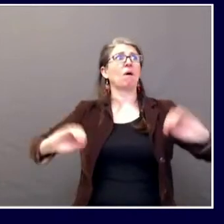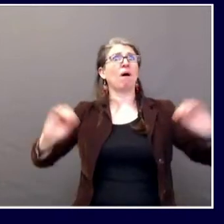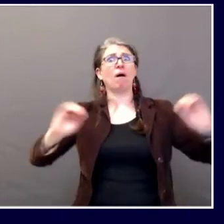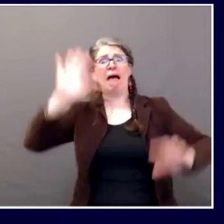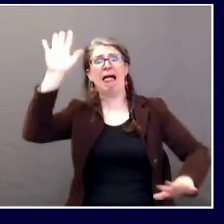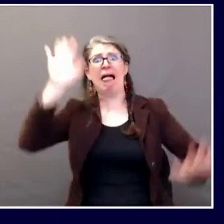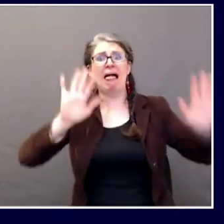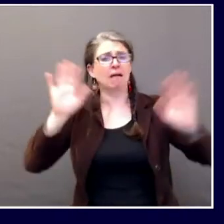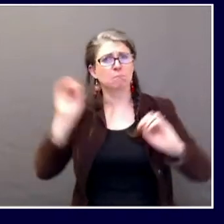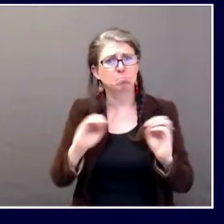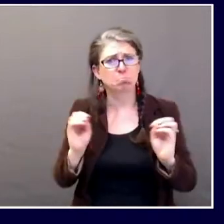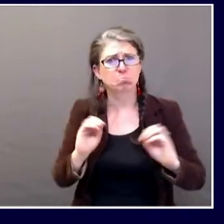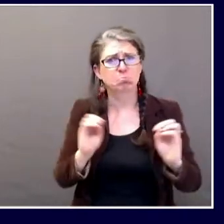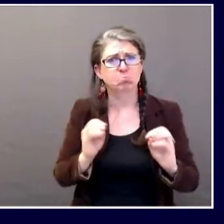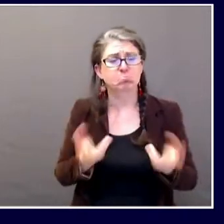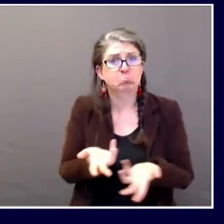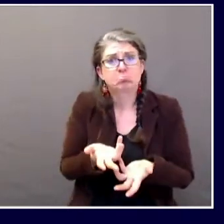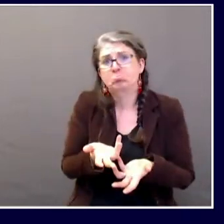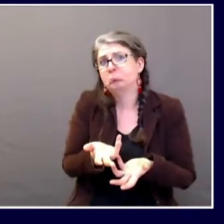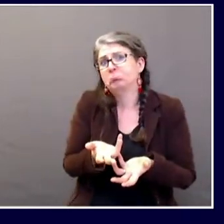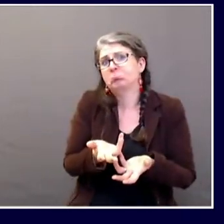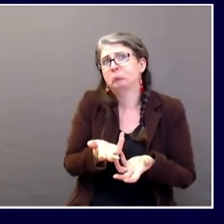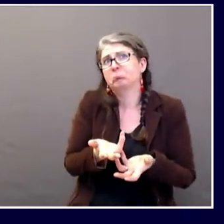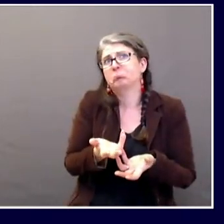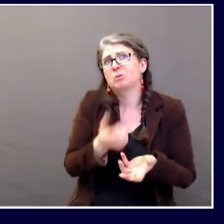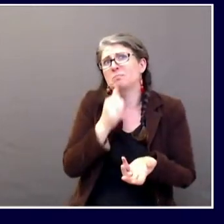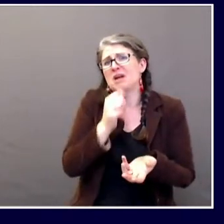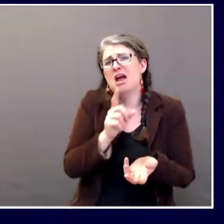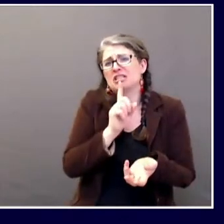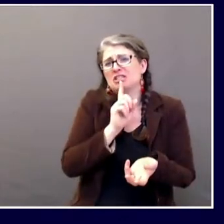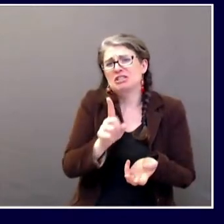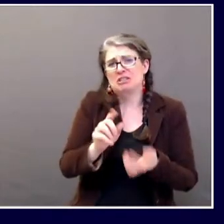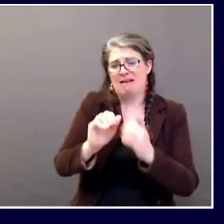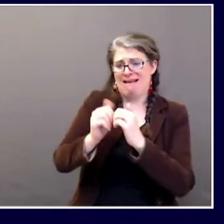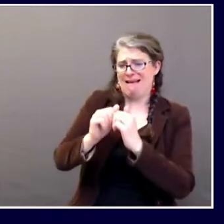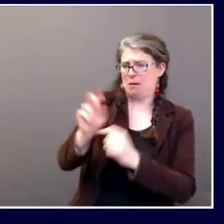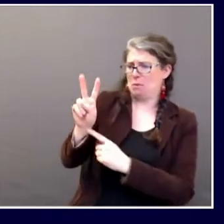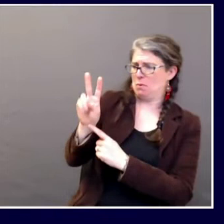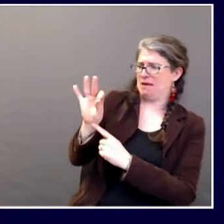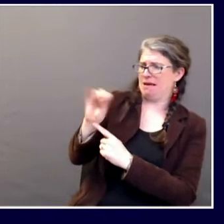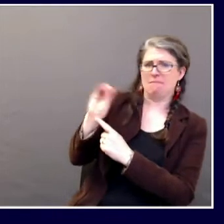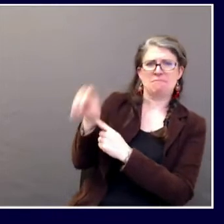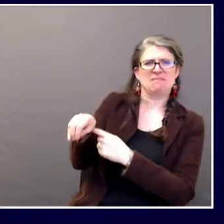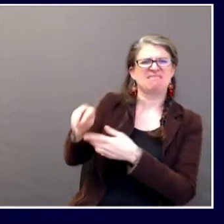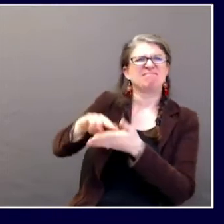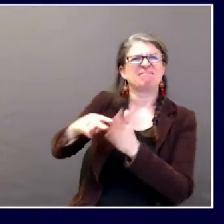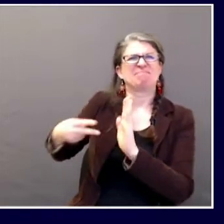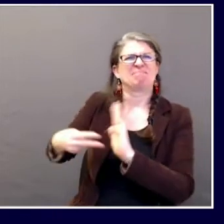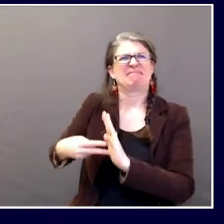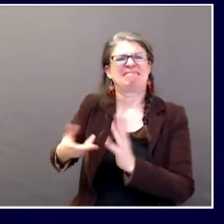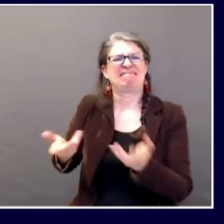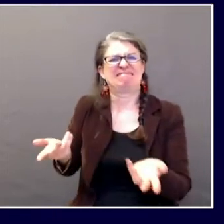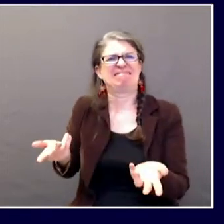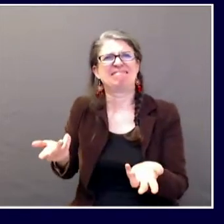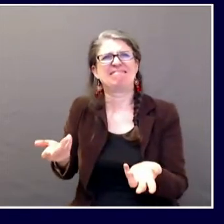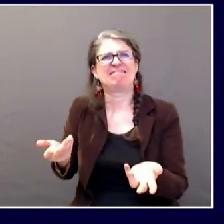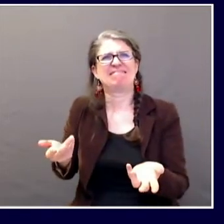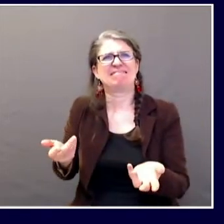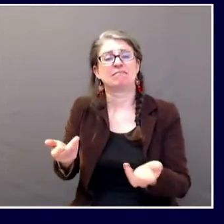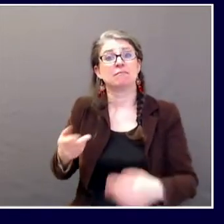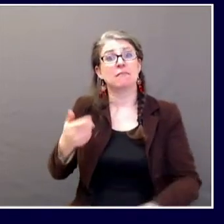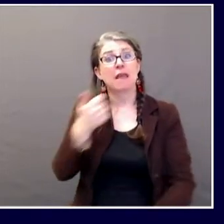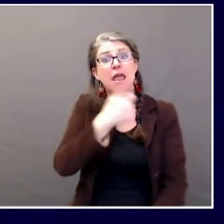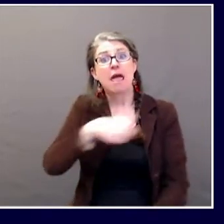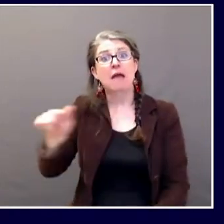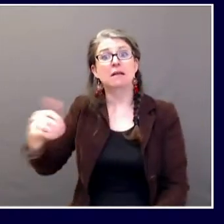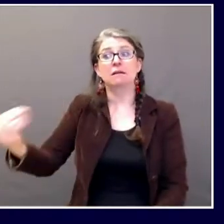I'm not aware in any circumstance where we have denied those requests for PPE or have been systematically underfilling those.